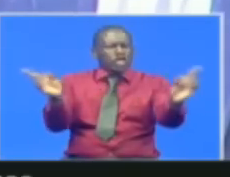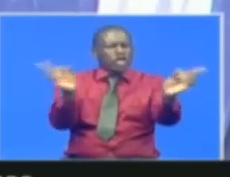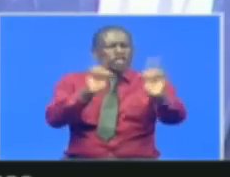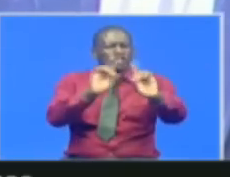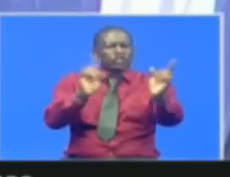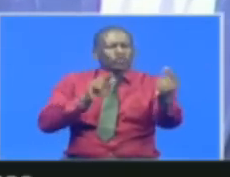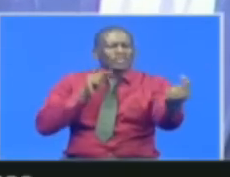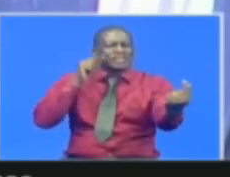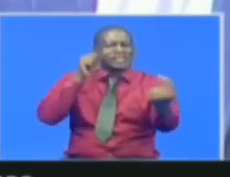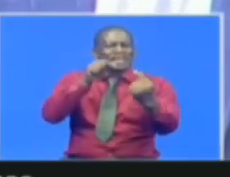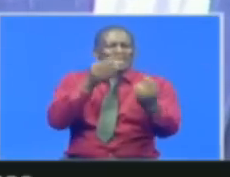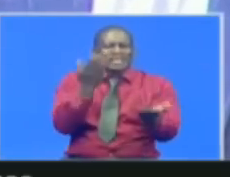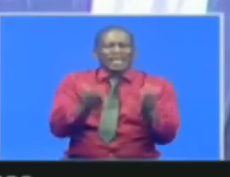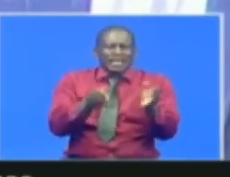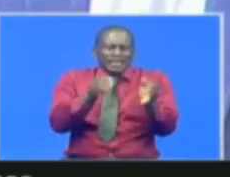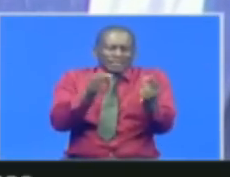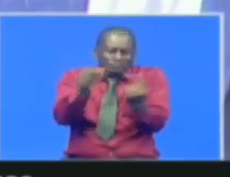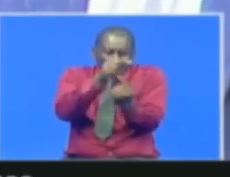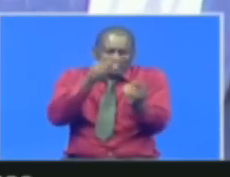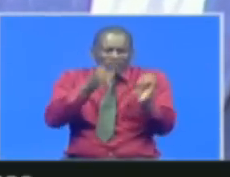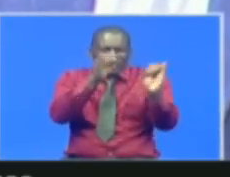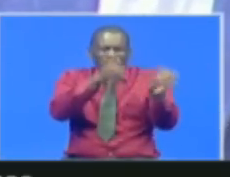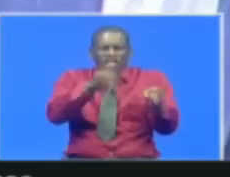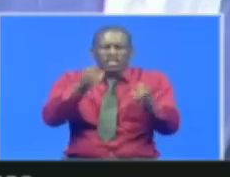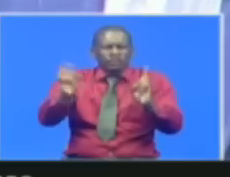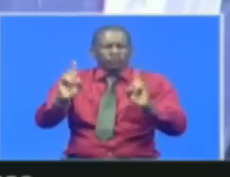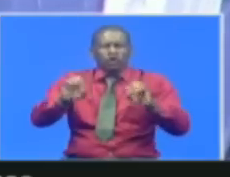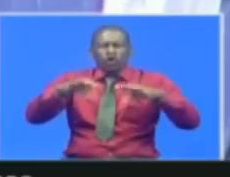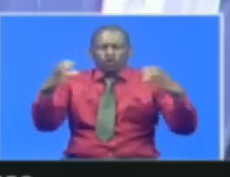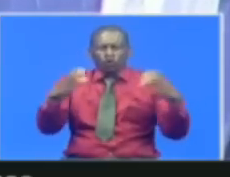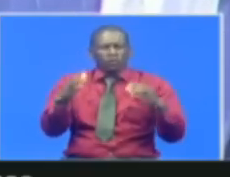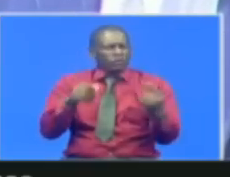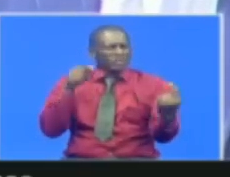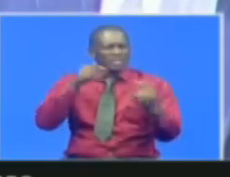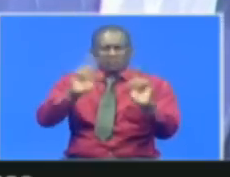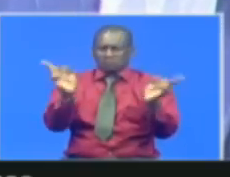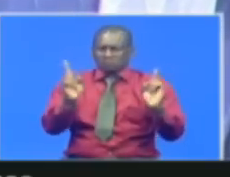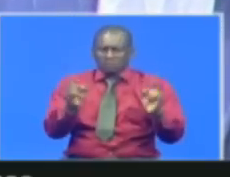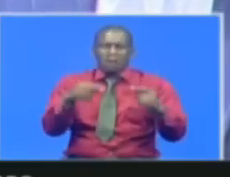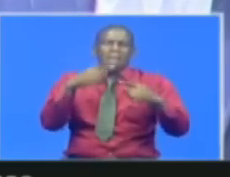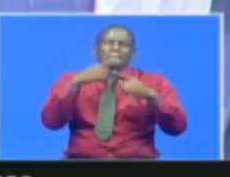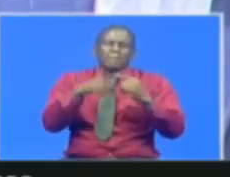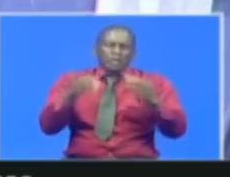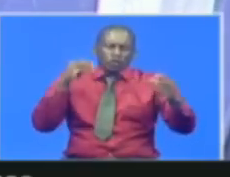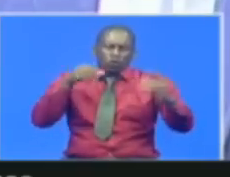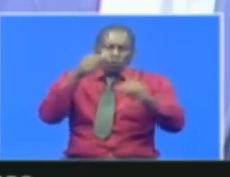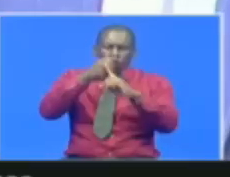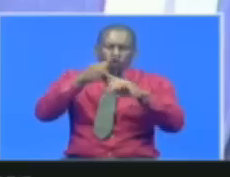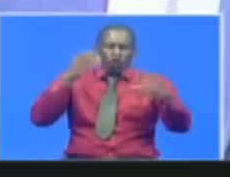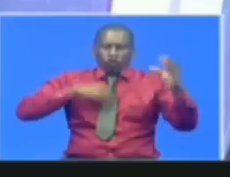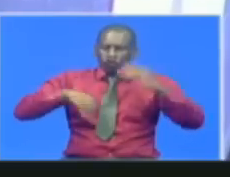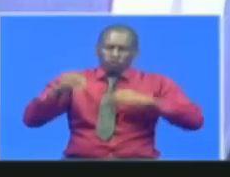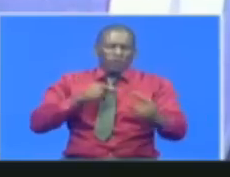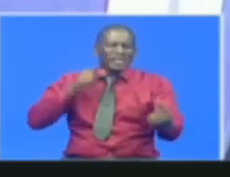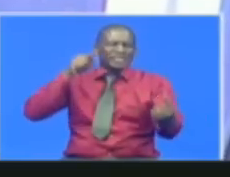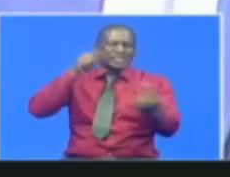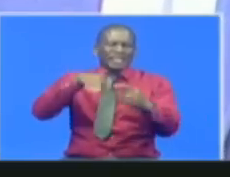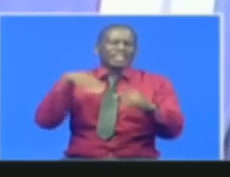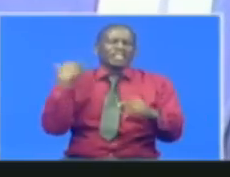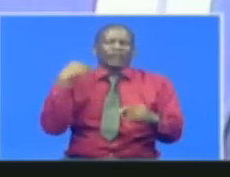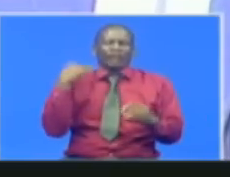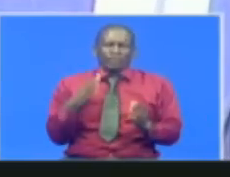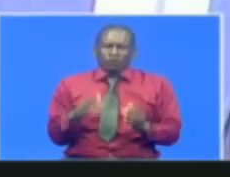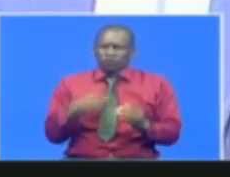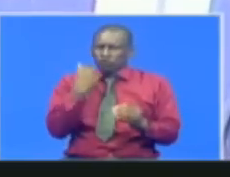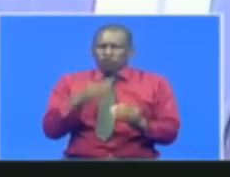target any particular individual or community, but it is aimed at criminals who have been